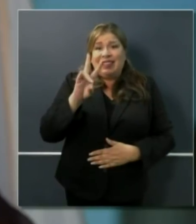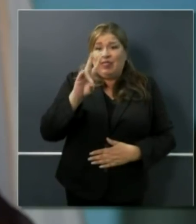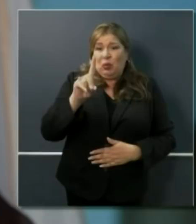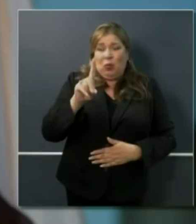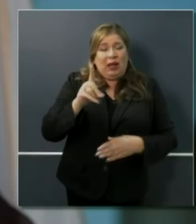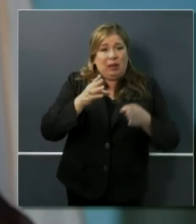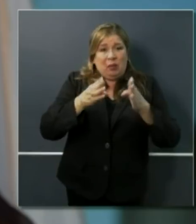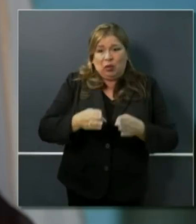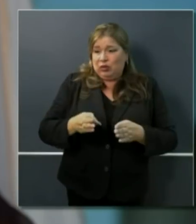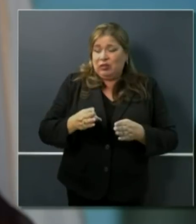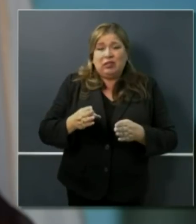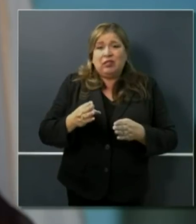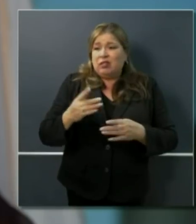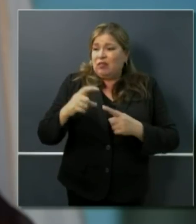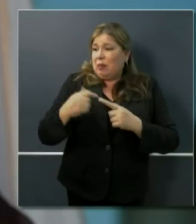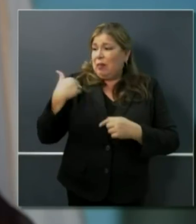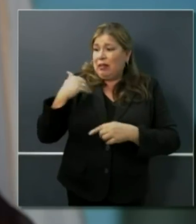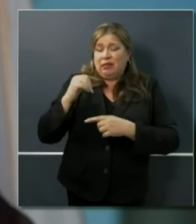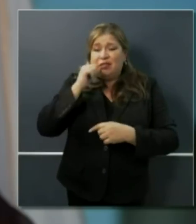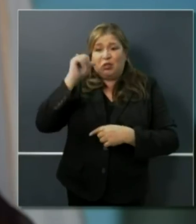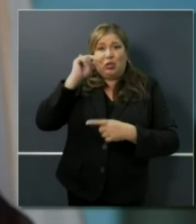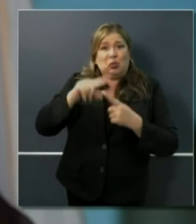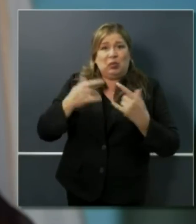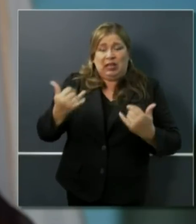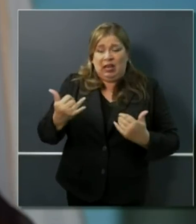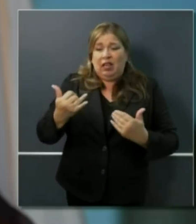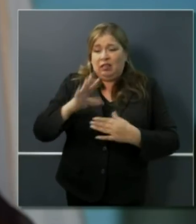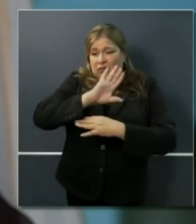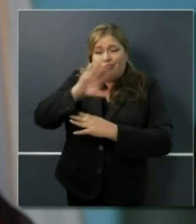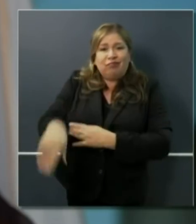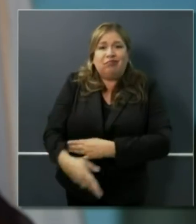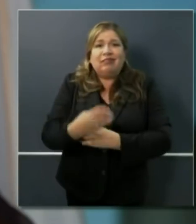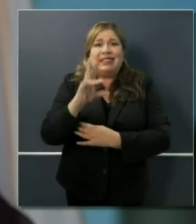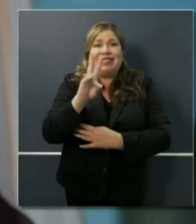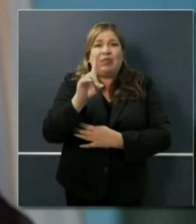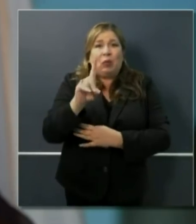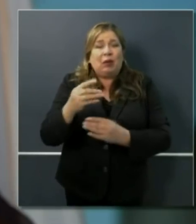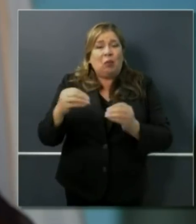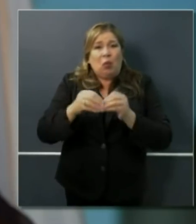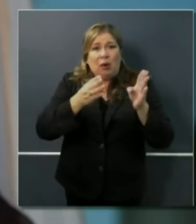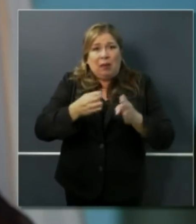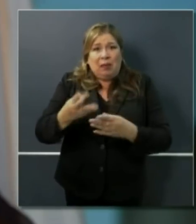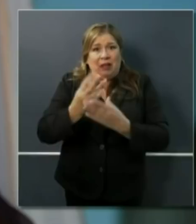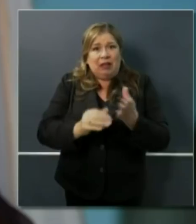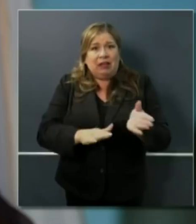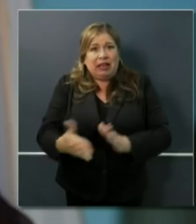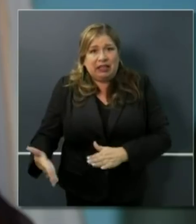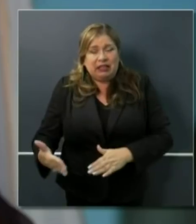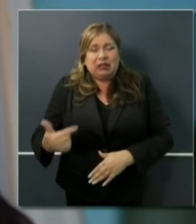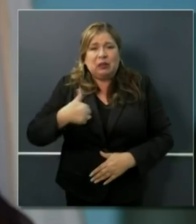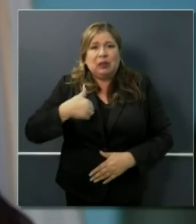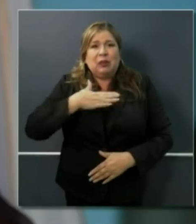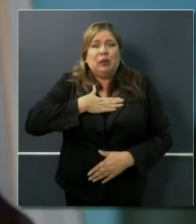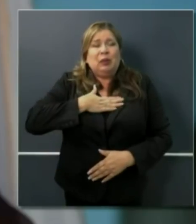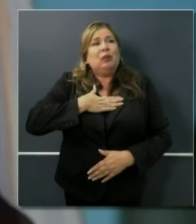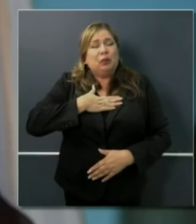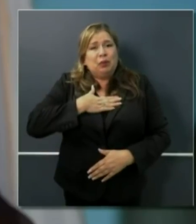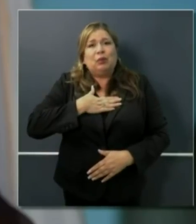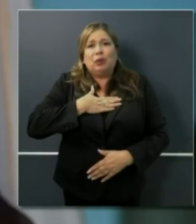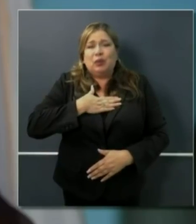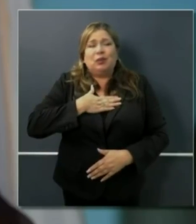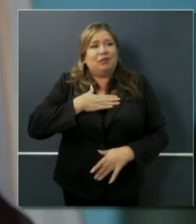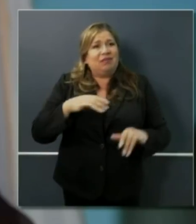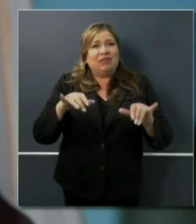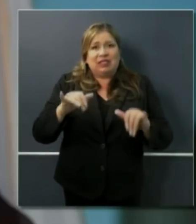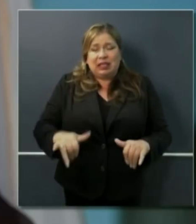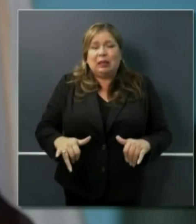lives just since the last reporting that I gave you yesterday. We are sober about the fact we're still seeing an